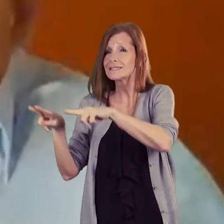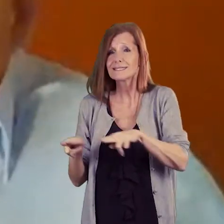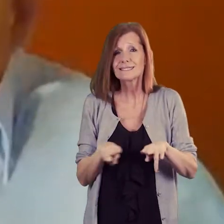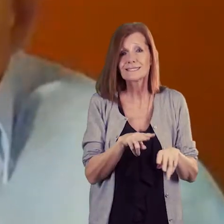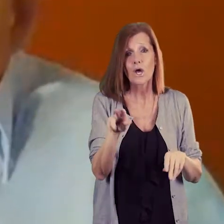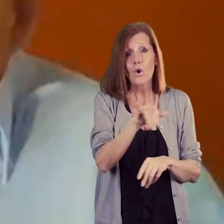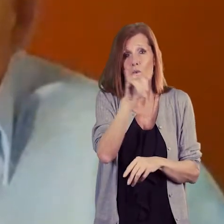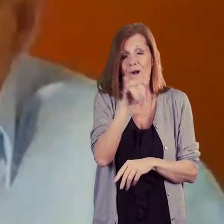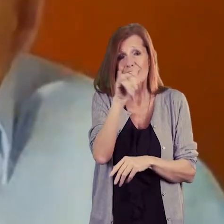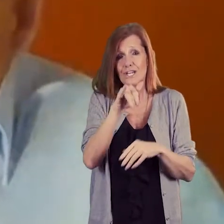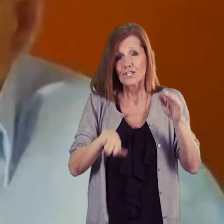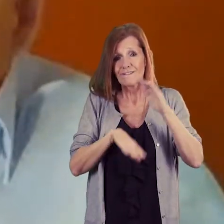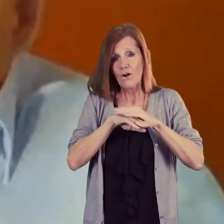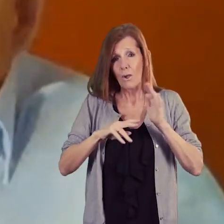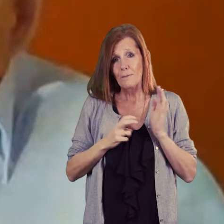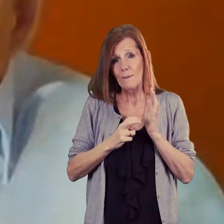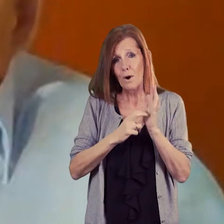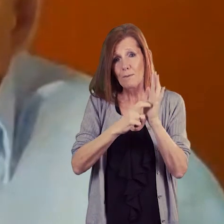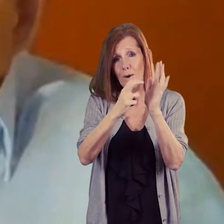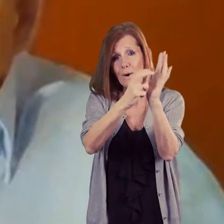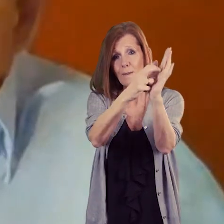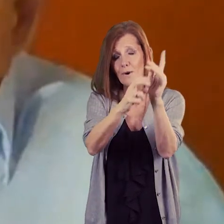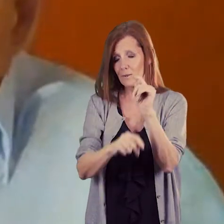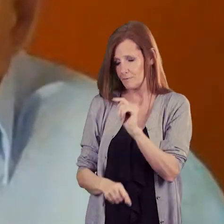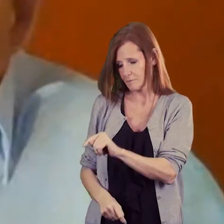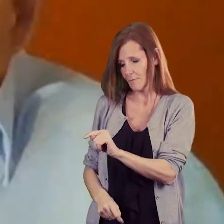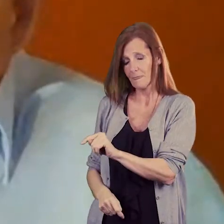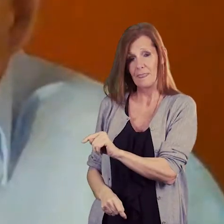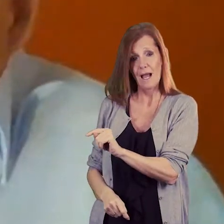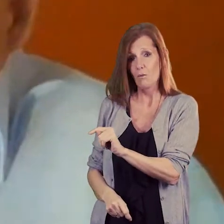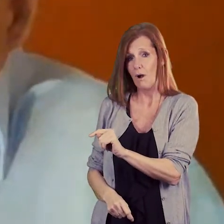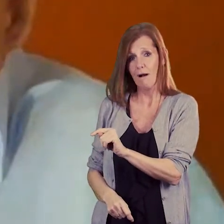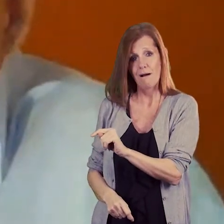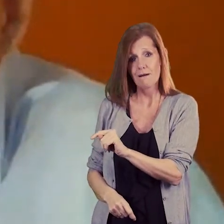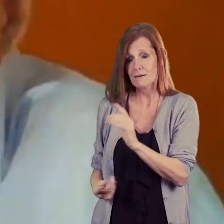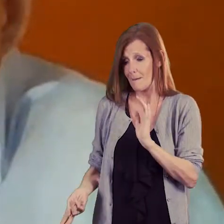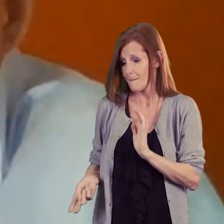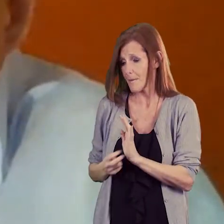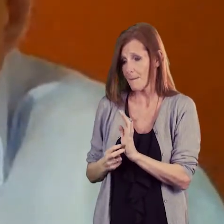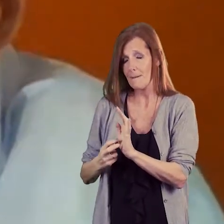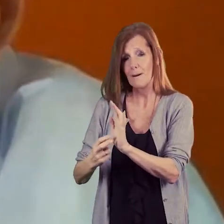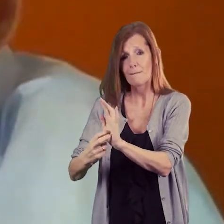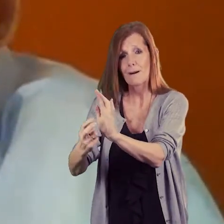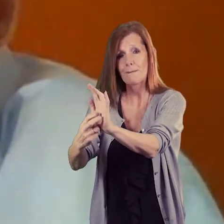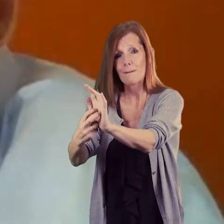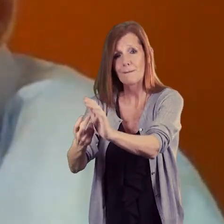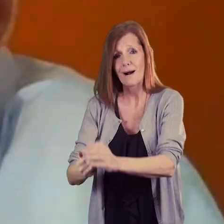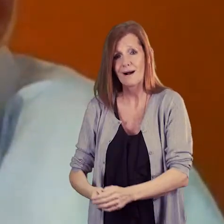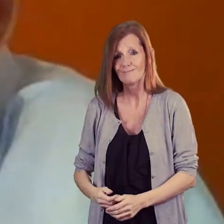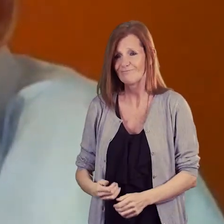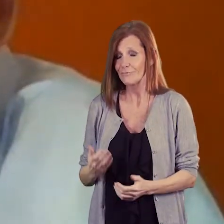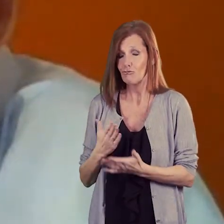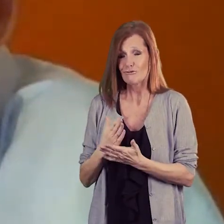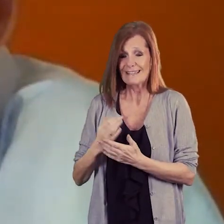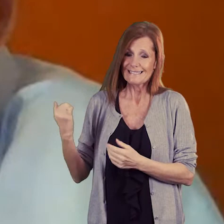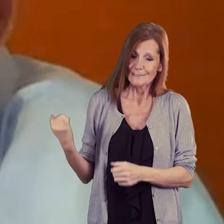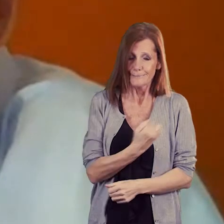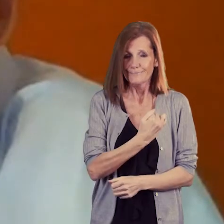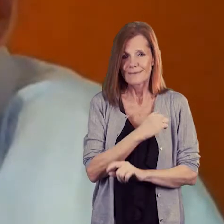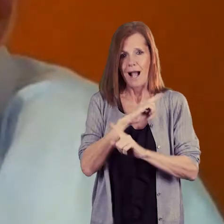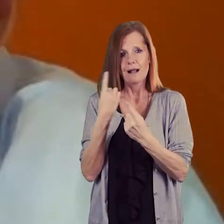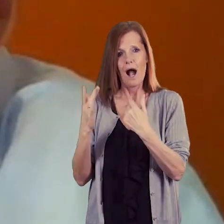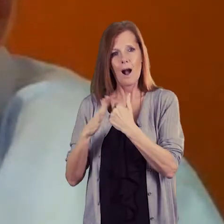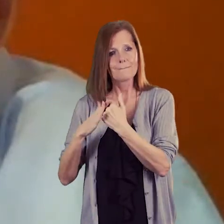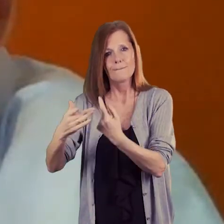the one in demand. That one is pretty full all the time, and it's sad that I can't do any more,